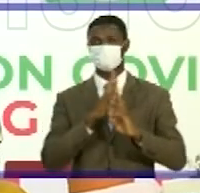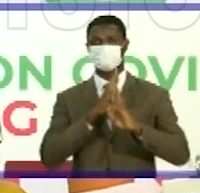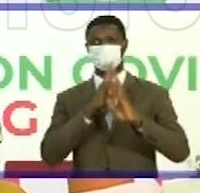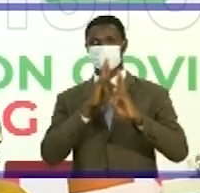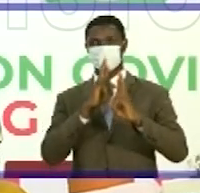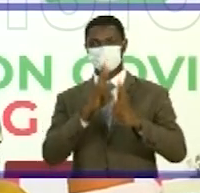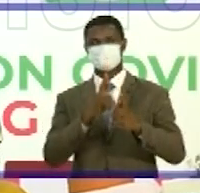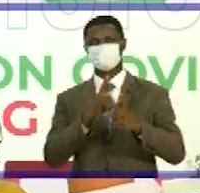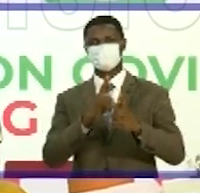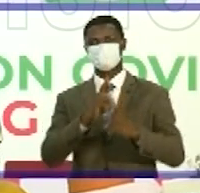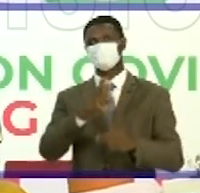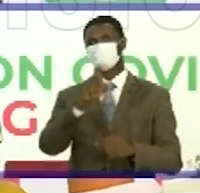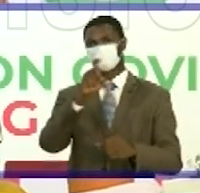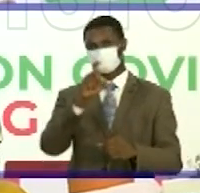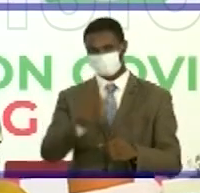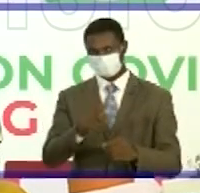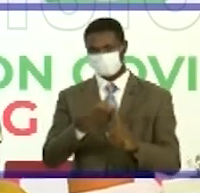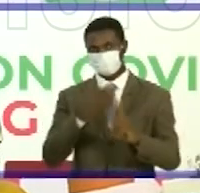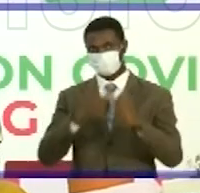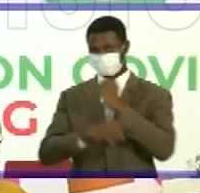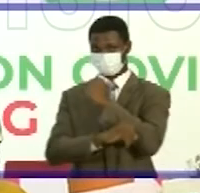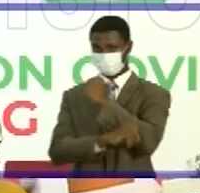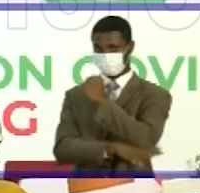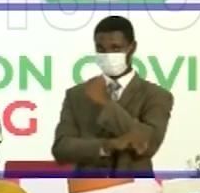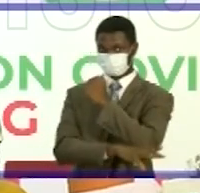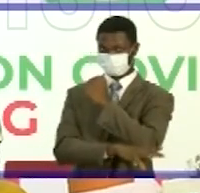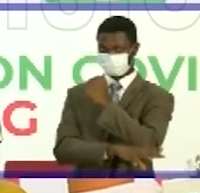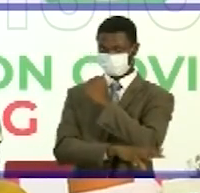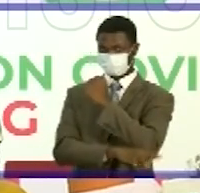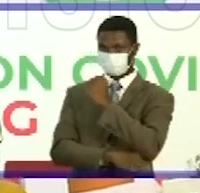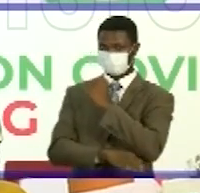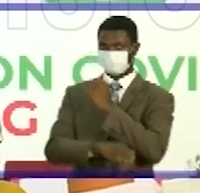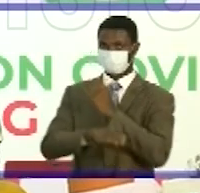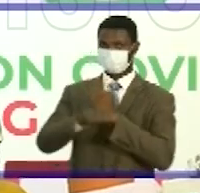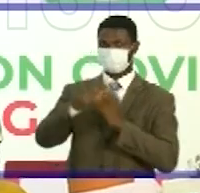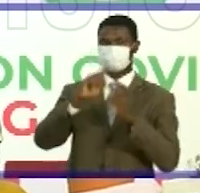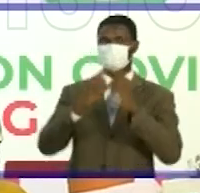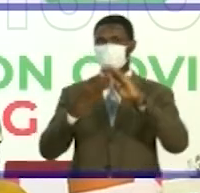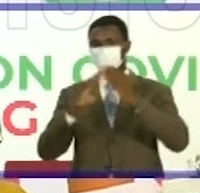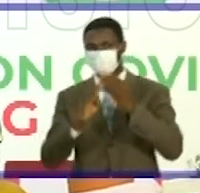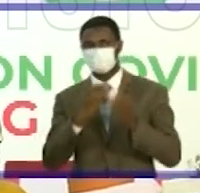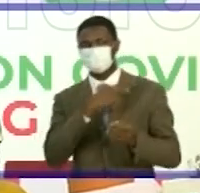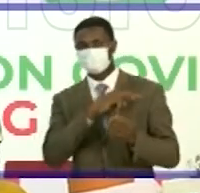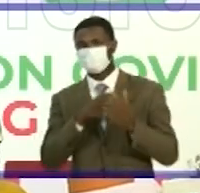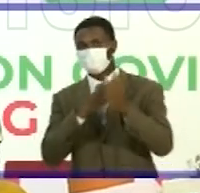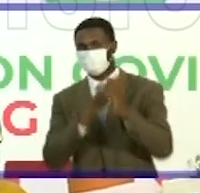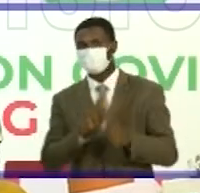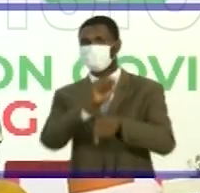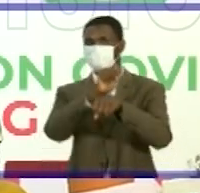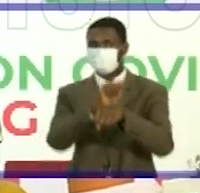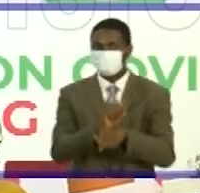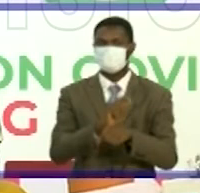be bottom up now, from the rural communities, from the community leaders, from the religious leaders, from the traditional